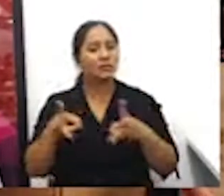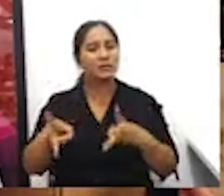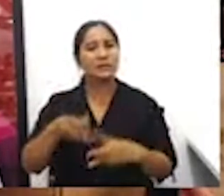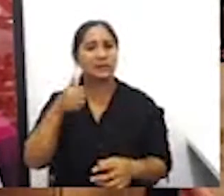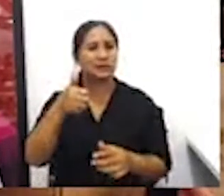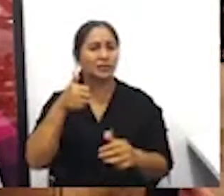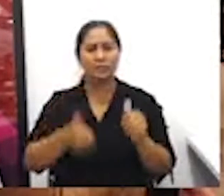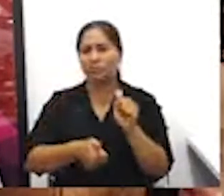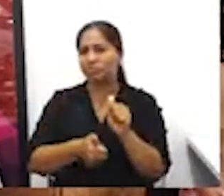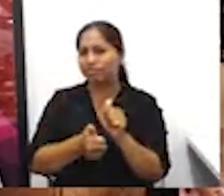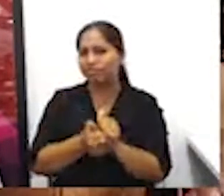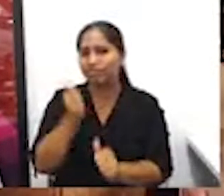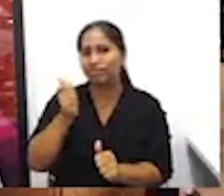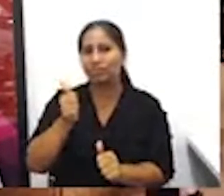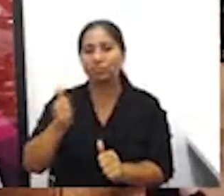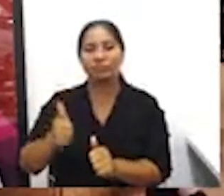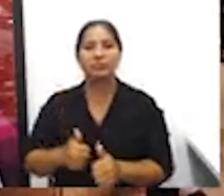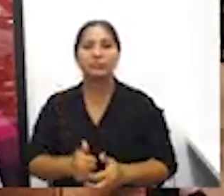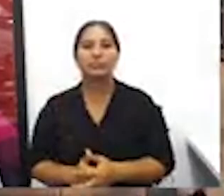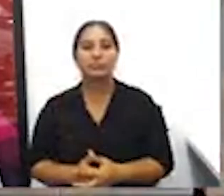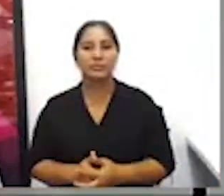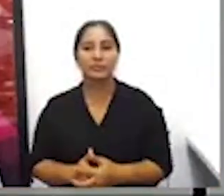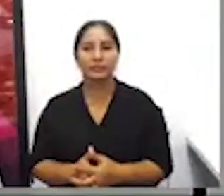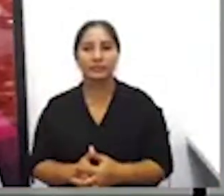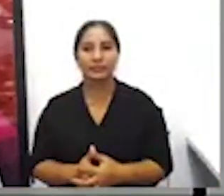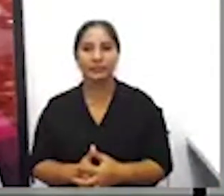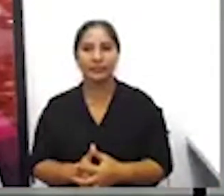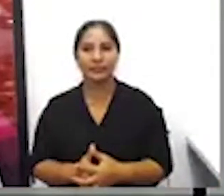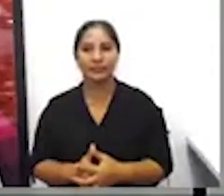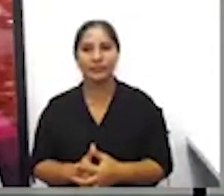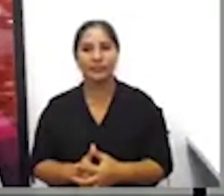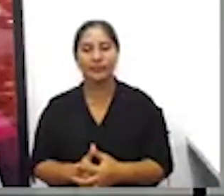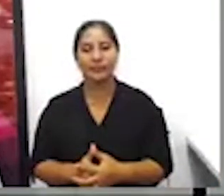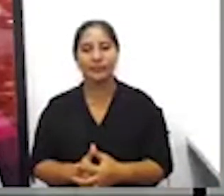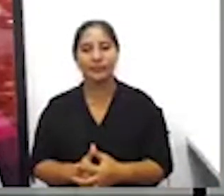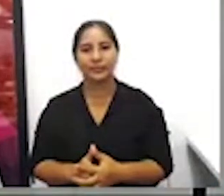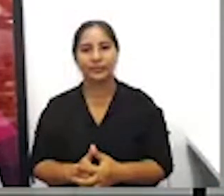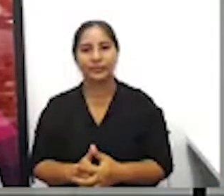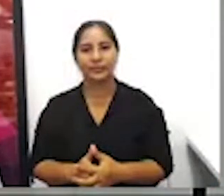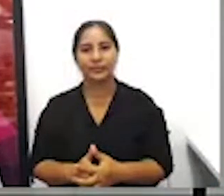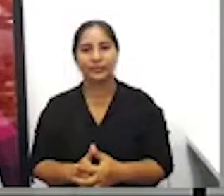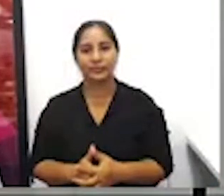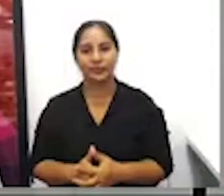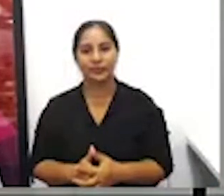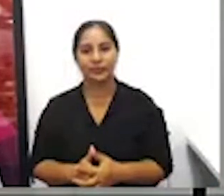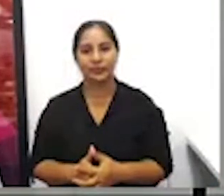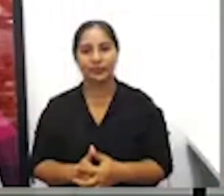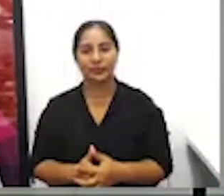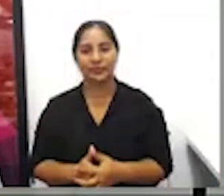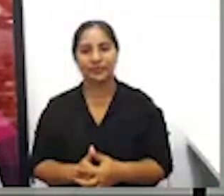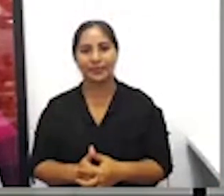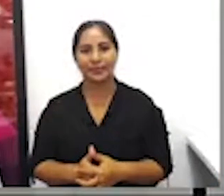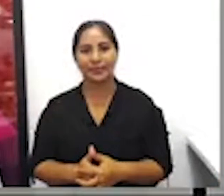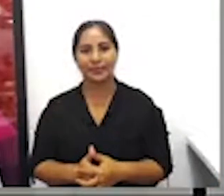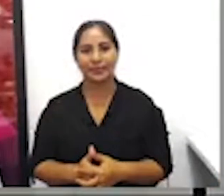you? And this would be the question that closed our session today, please. don't aspire to be